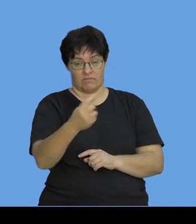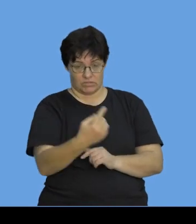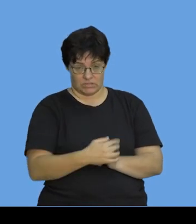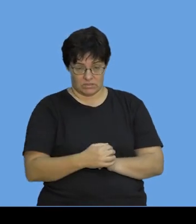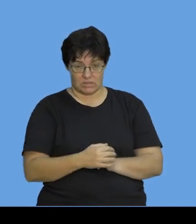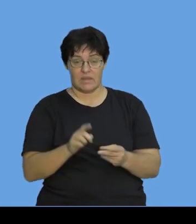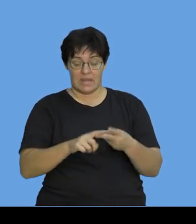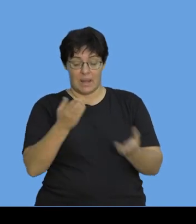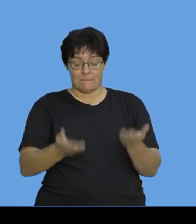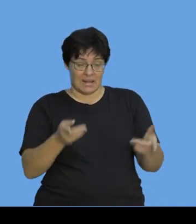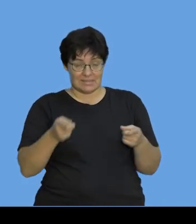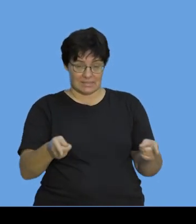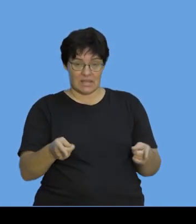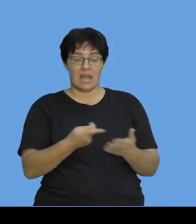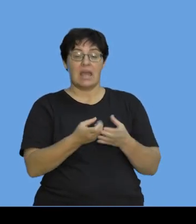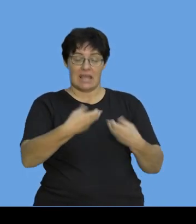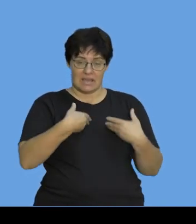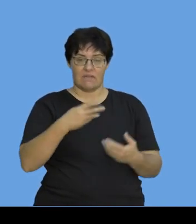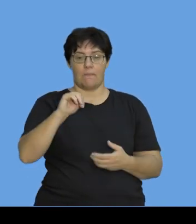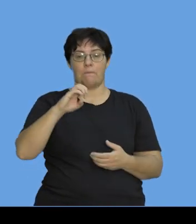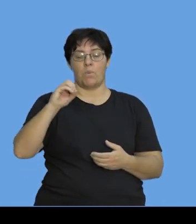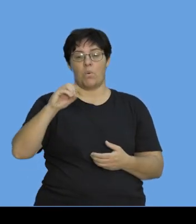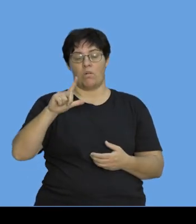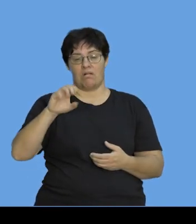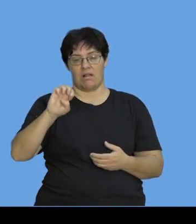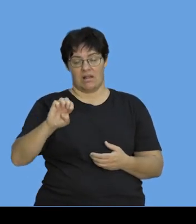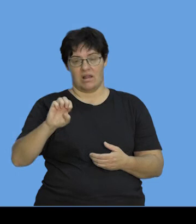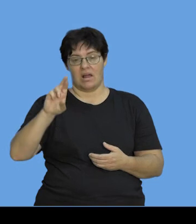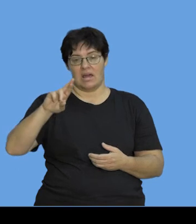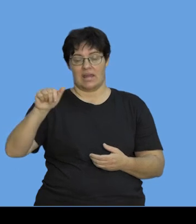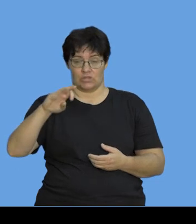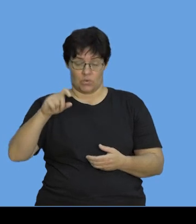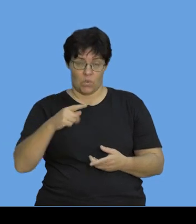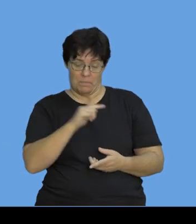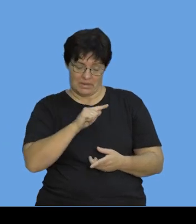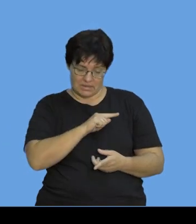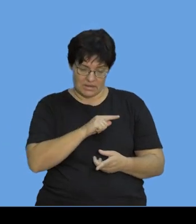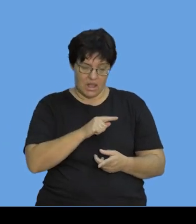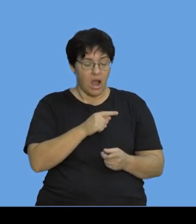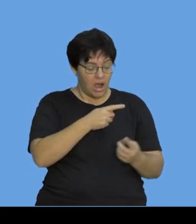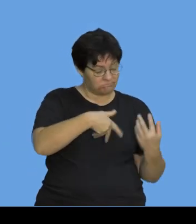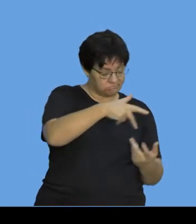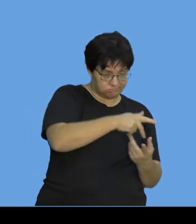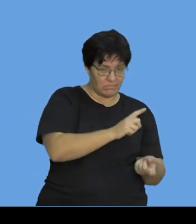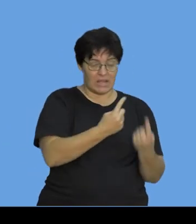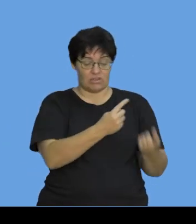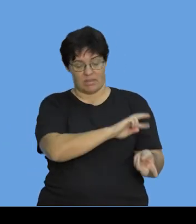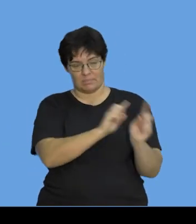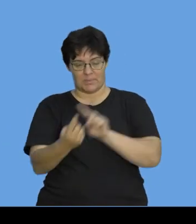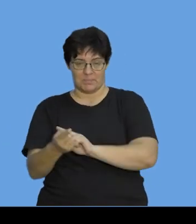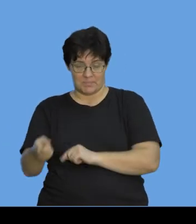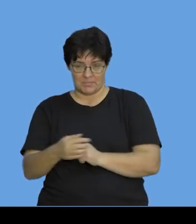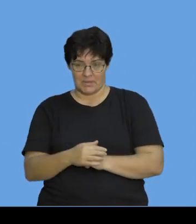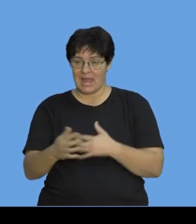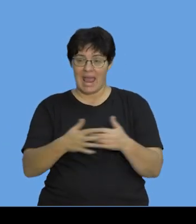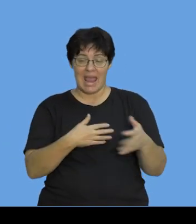equation gives us the mole ratio. We want to emphasize on that, in which these substances react with each other. And in any chemical reaction, the